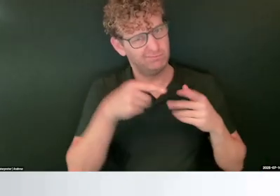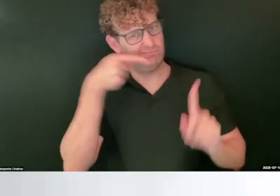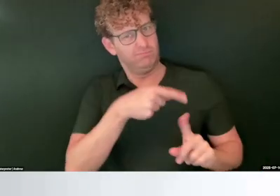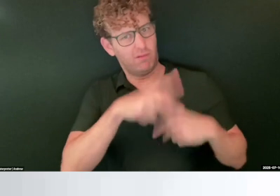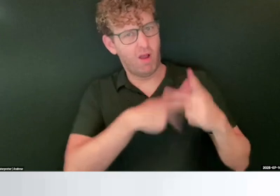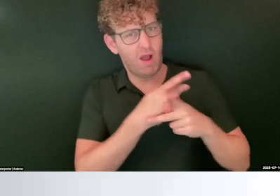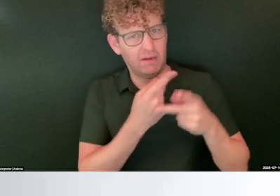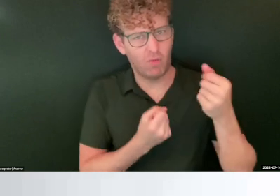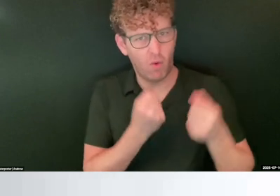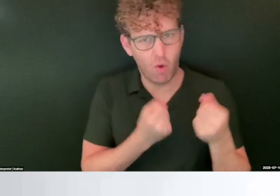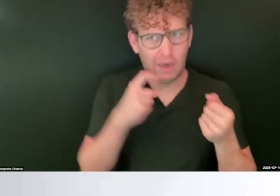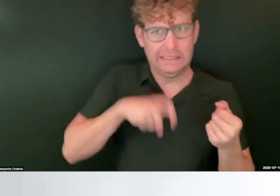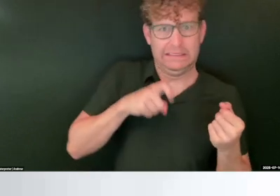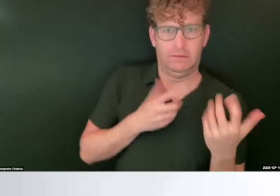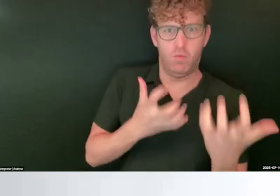slide, please.